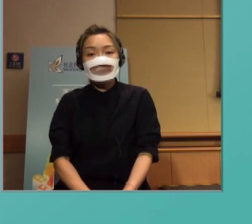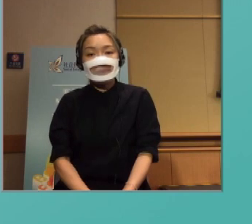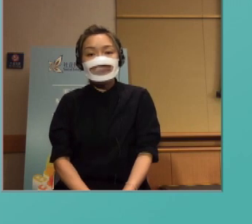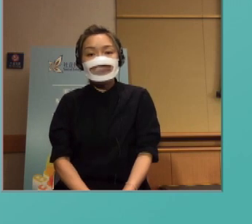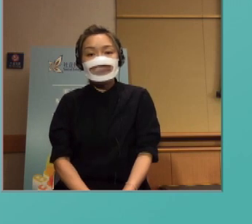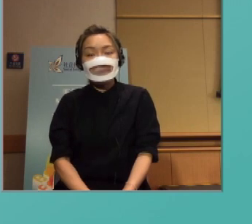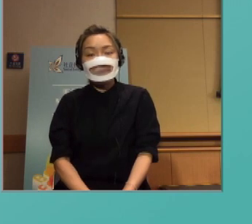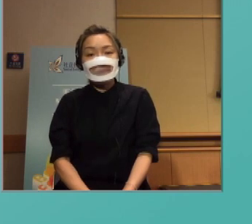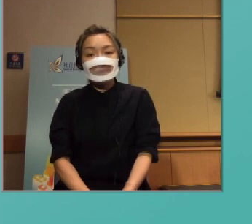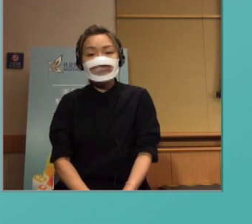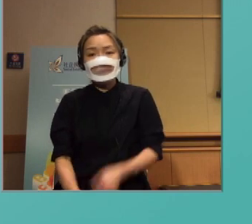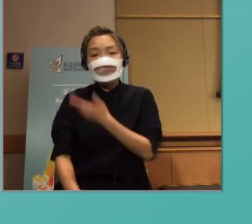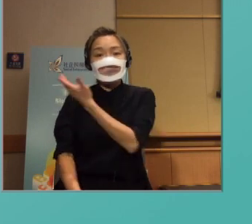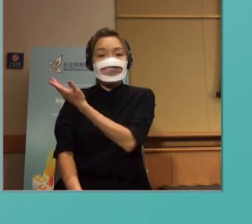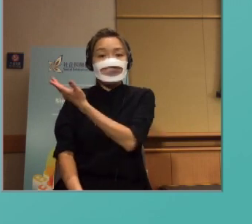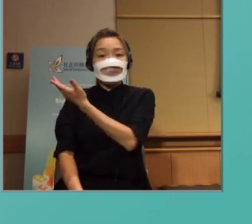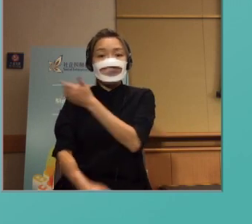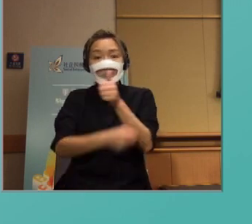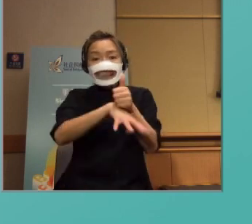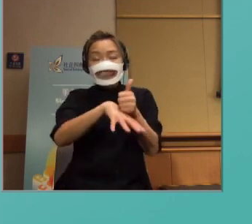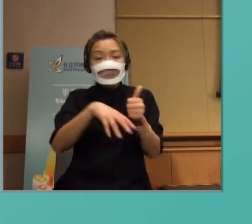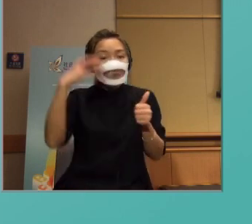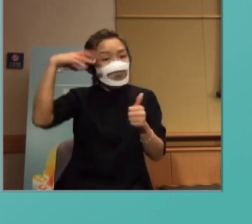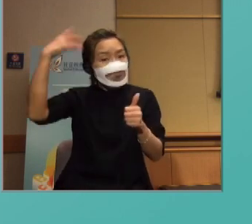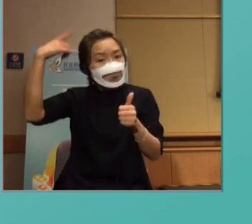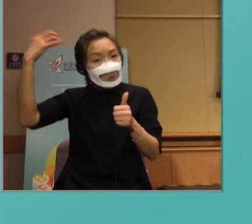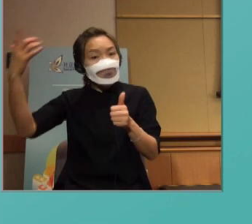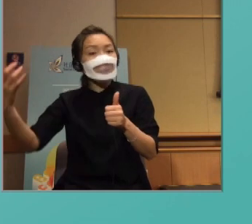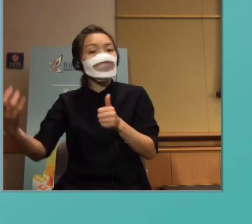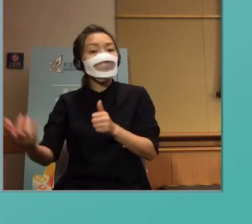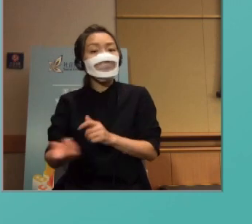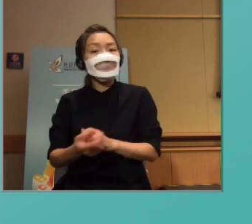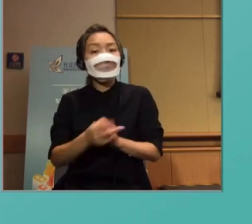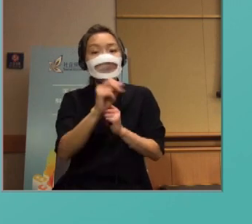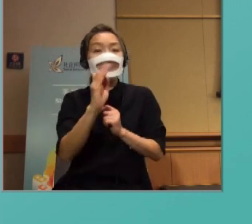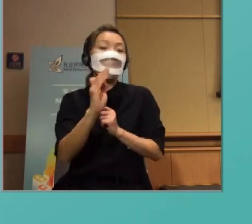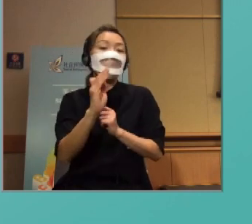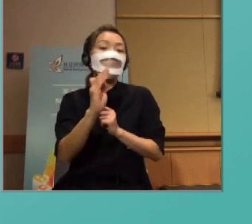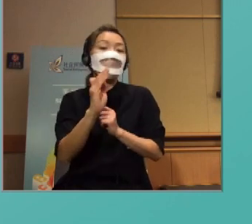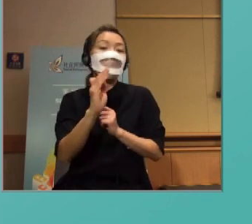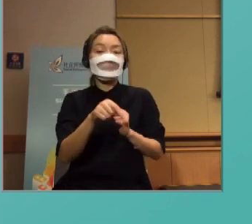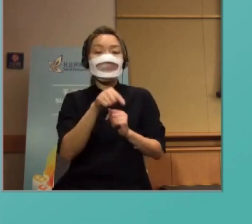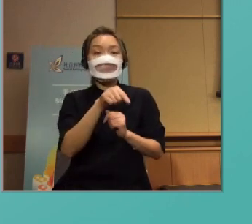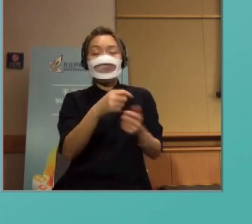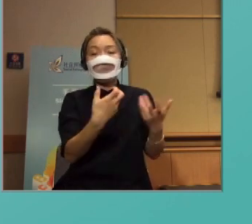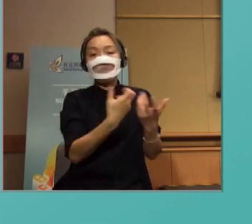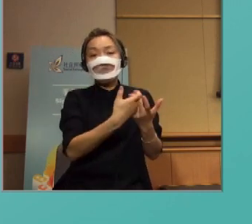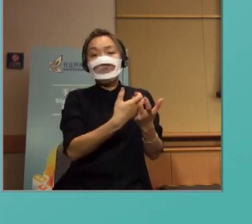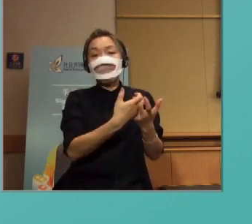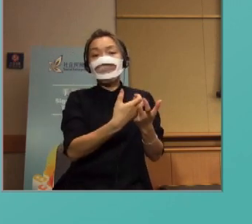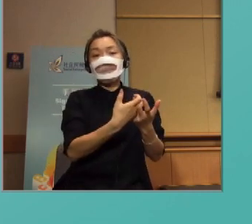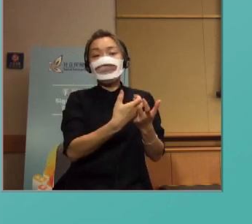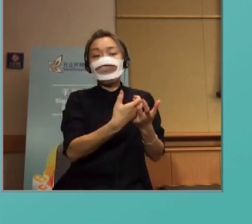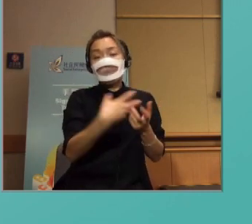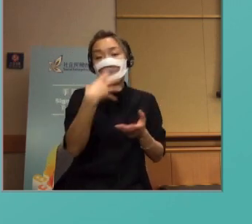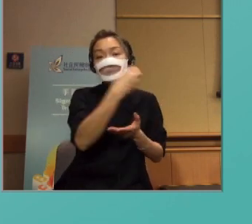all. In terms of when we talk about NFTs for good, it represents digital property rights. Just as George Washington said, freedom and property rights are inseparable. You can't